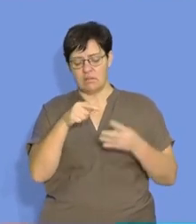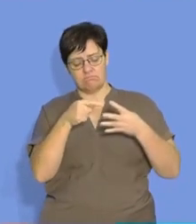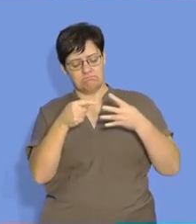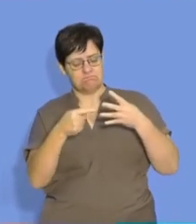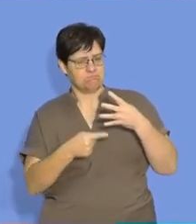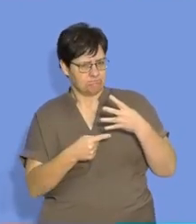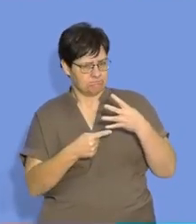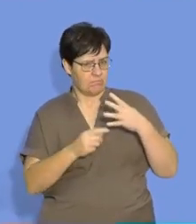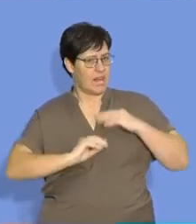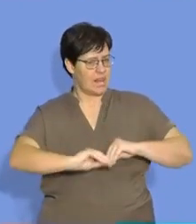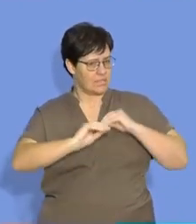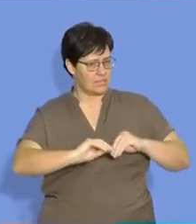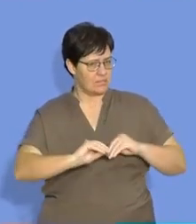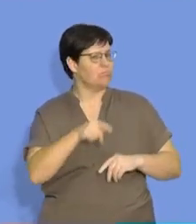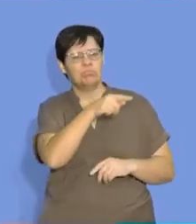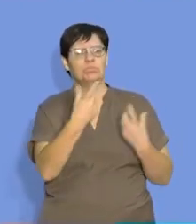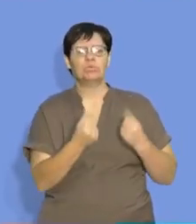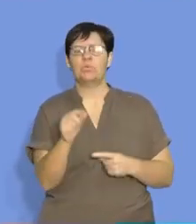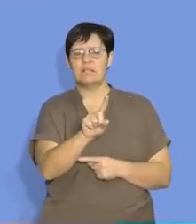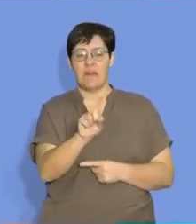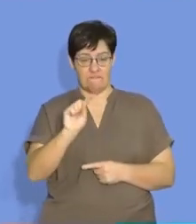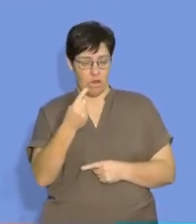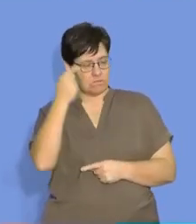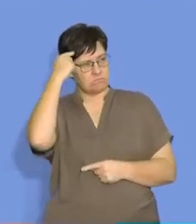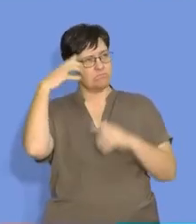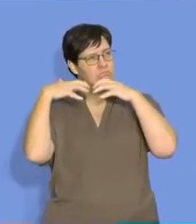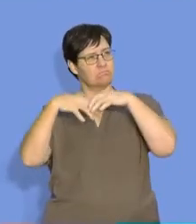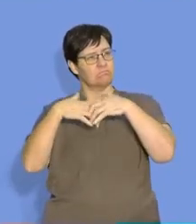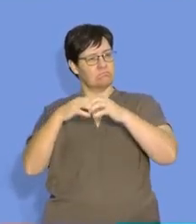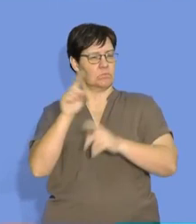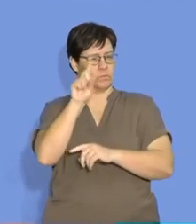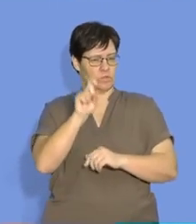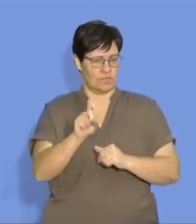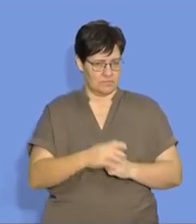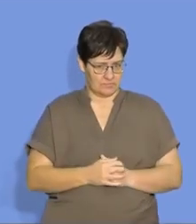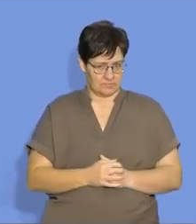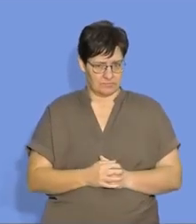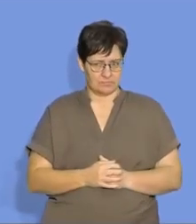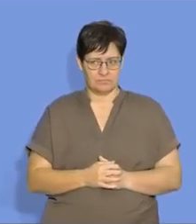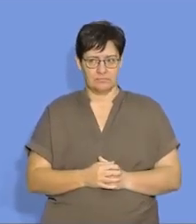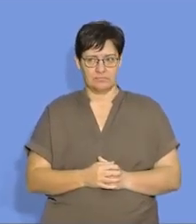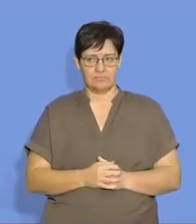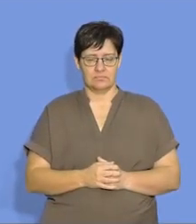to go through this lesson, I would like you to think about this question.